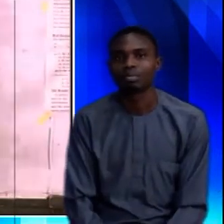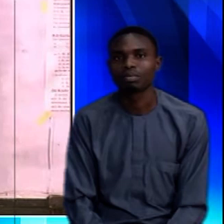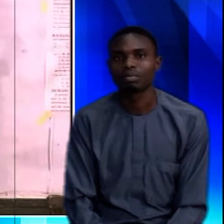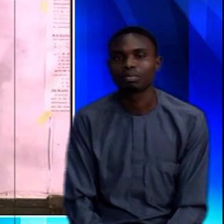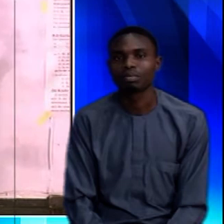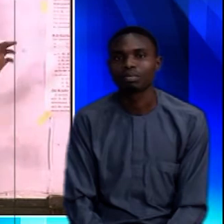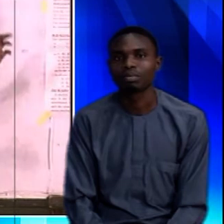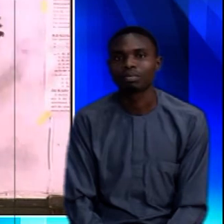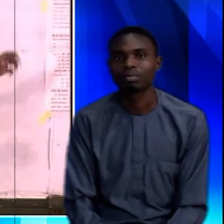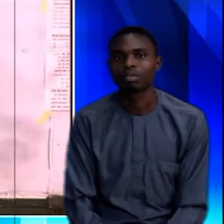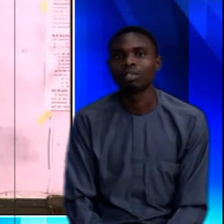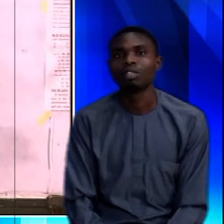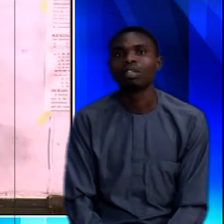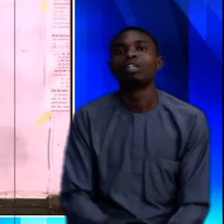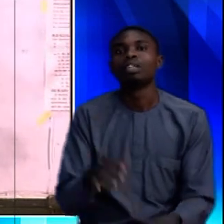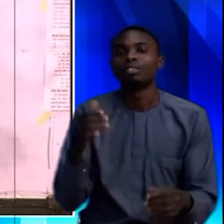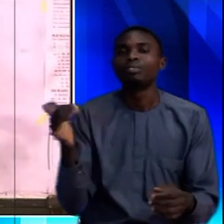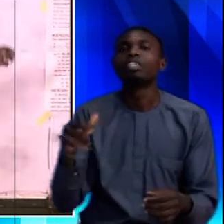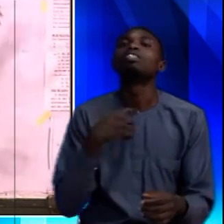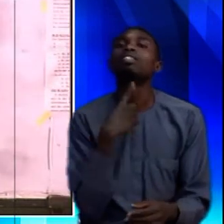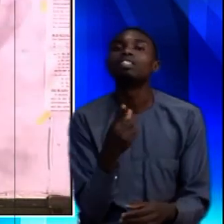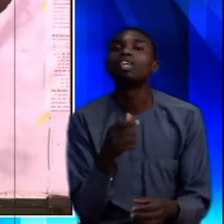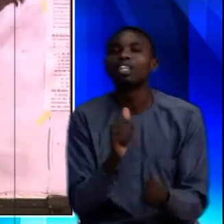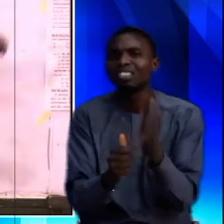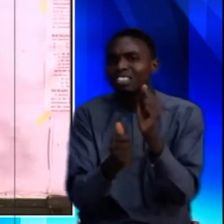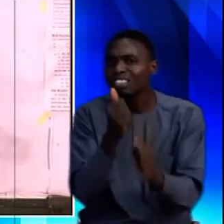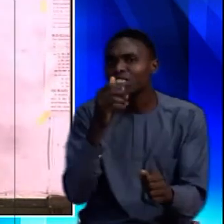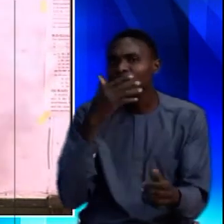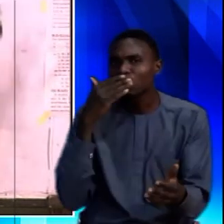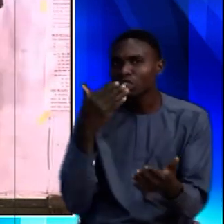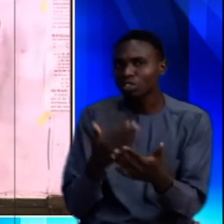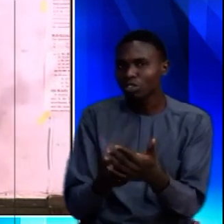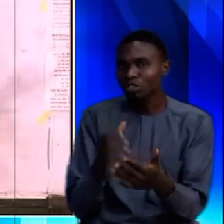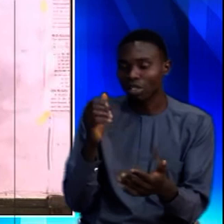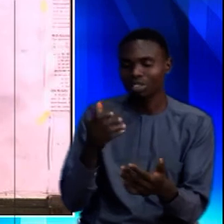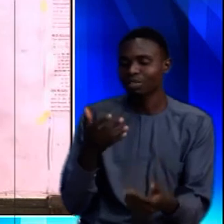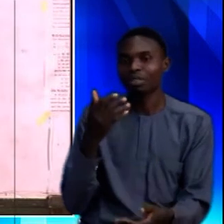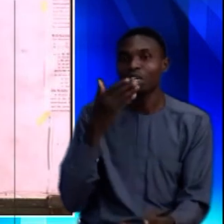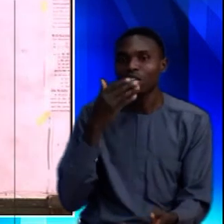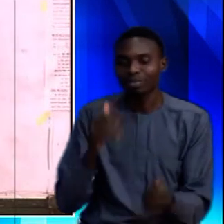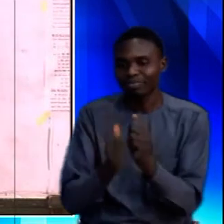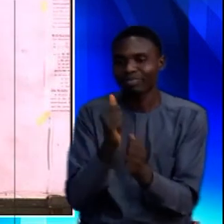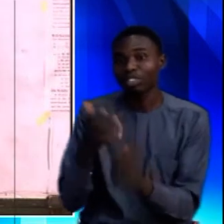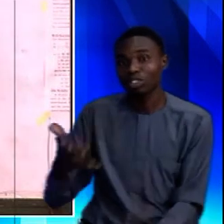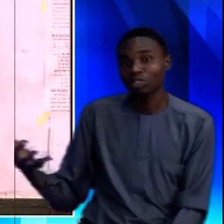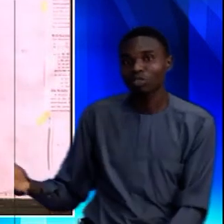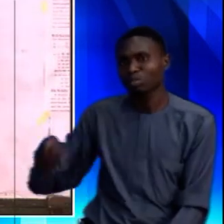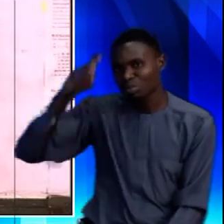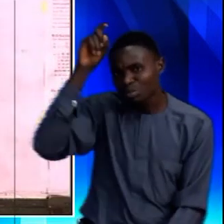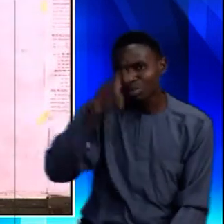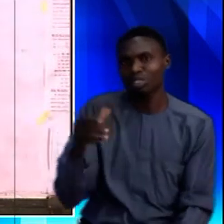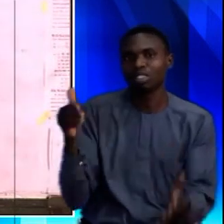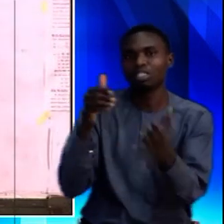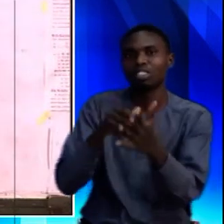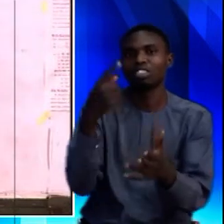said such goods must reach the consumer at appropriate what? Time, place, and affordable